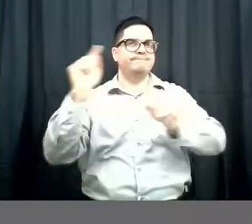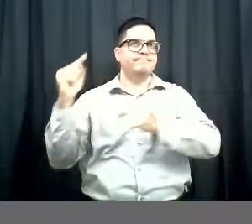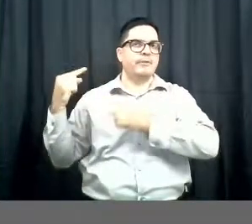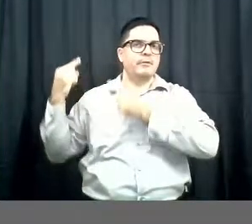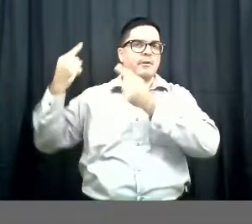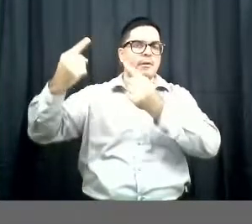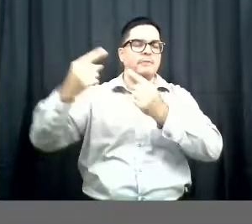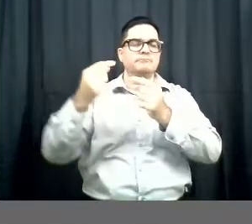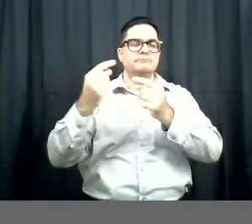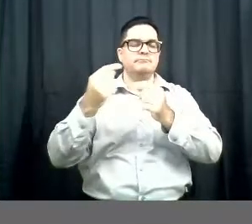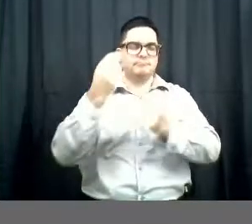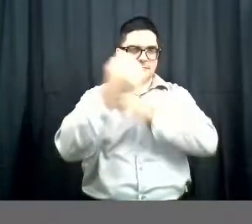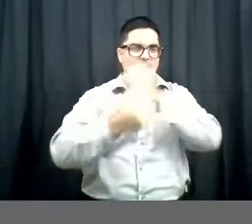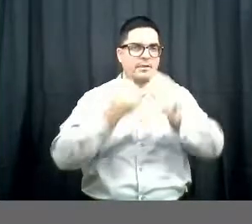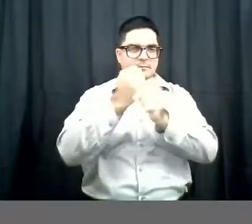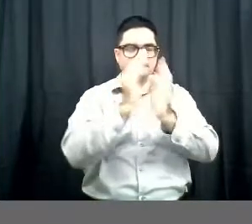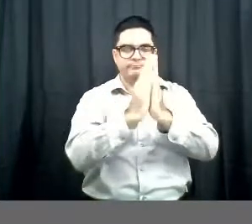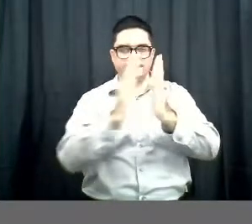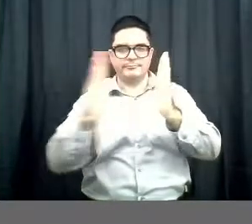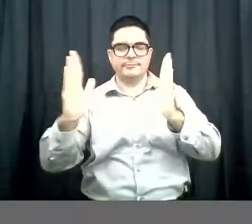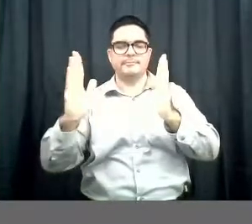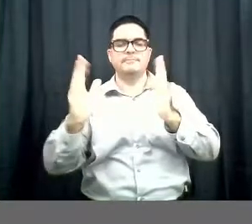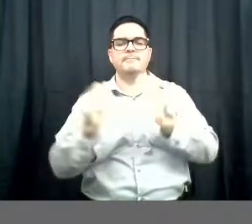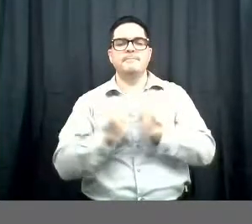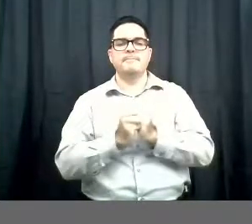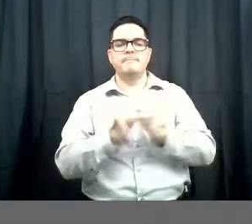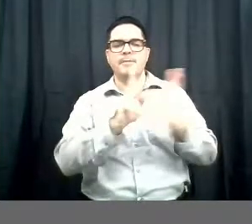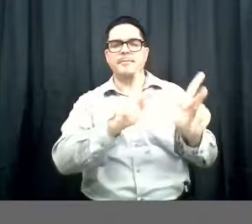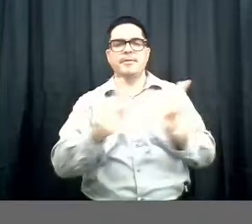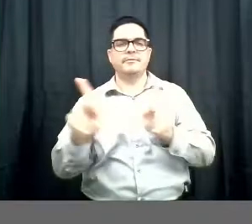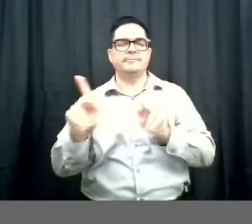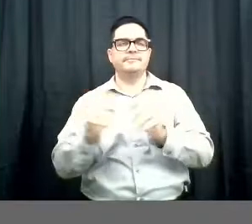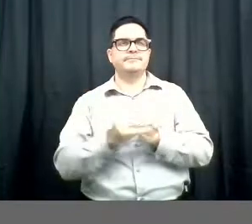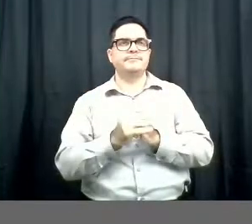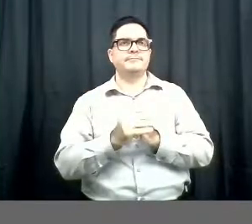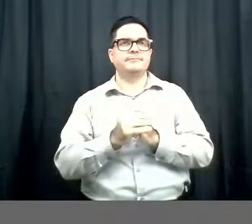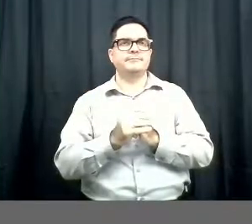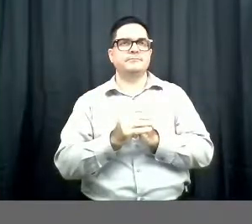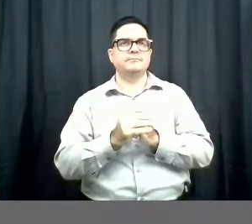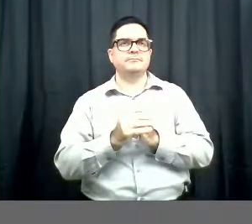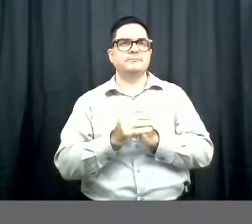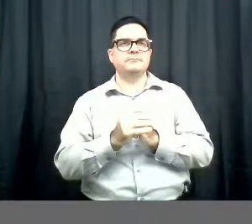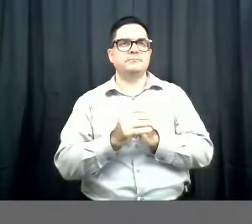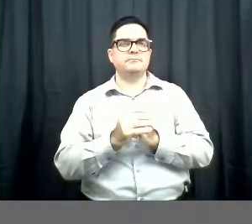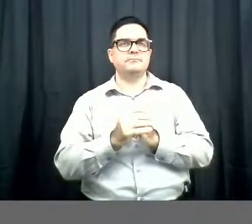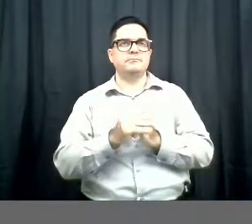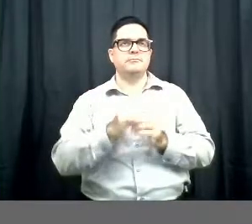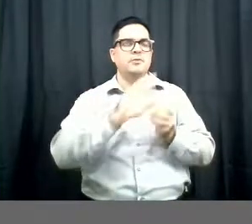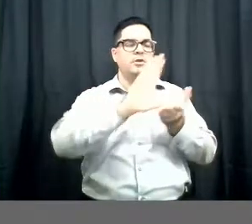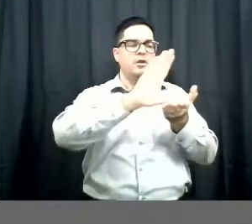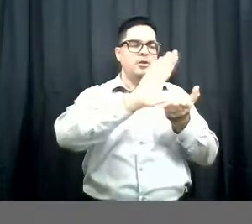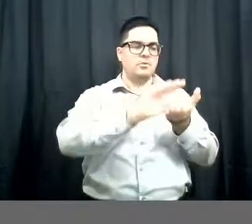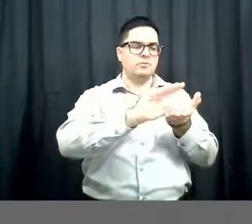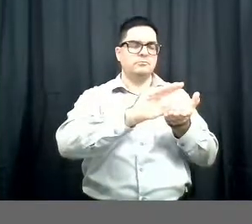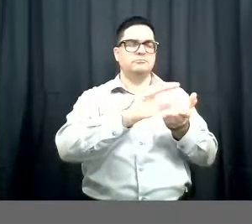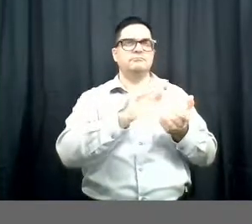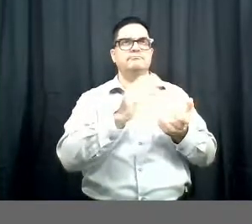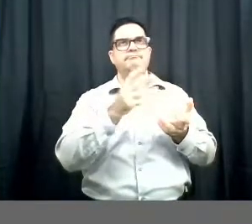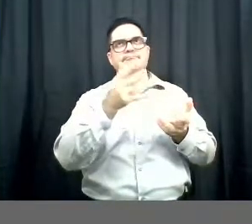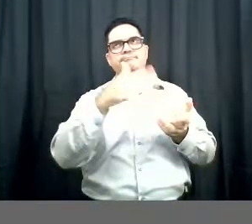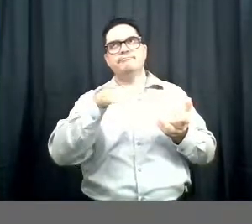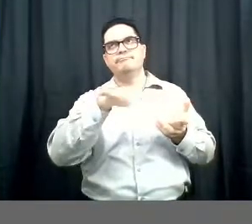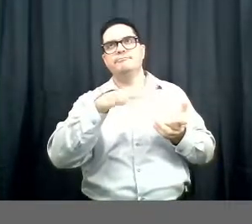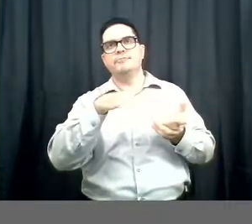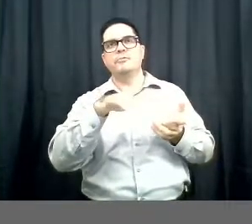to just general government services is about at least a quarter, closer to